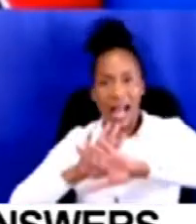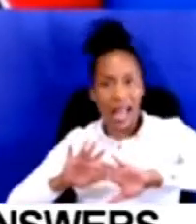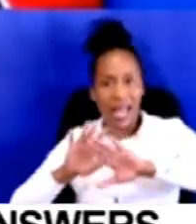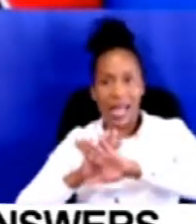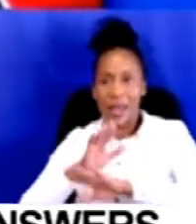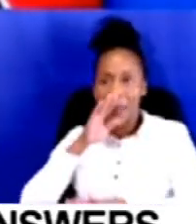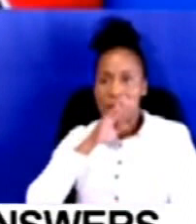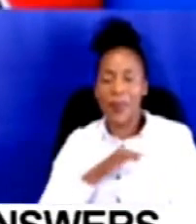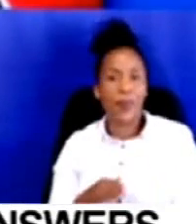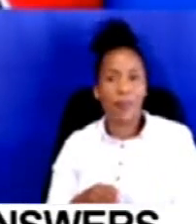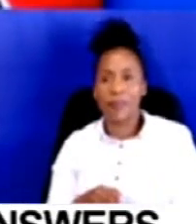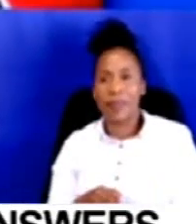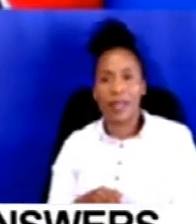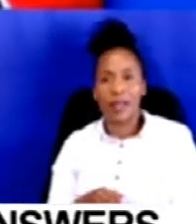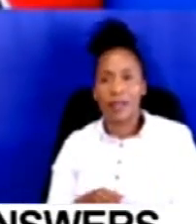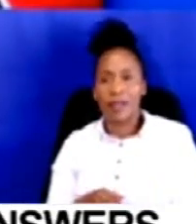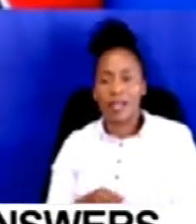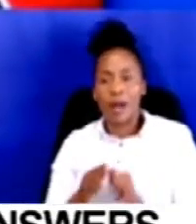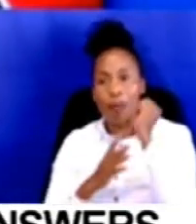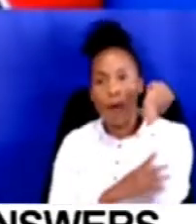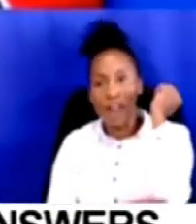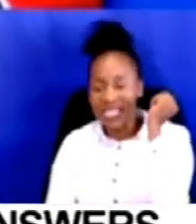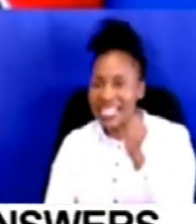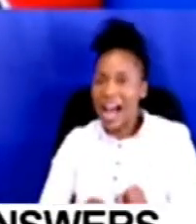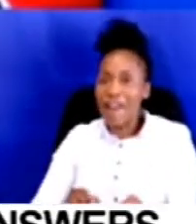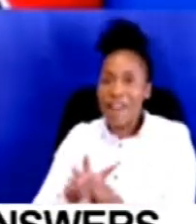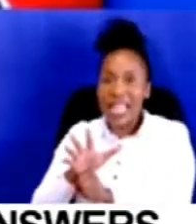Poverty affects people across the spectrum.